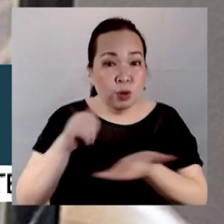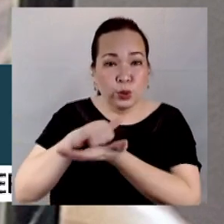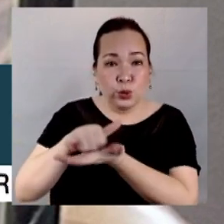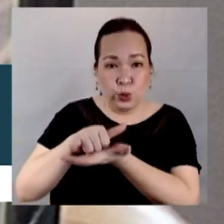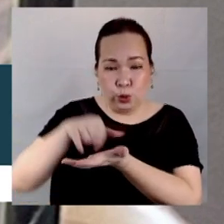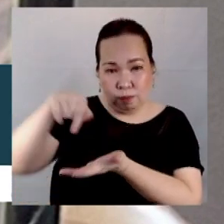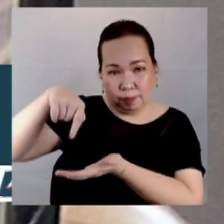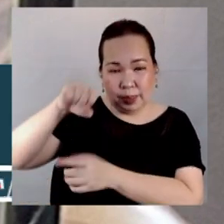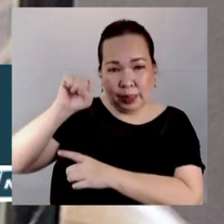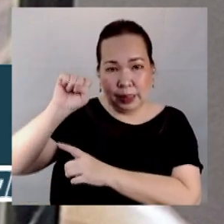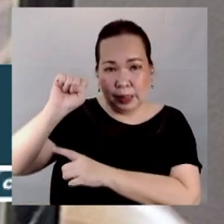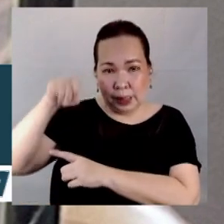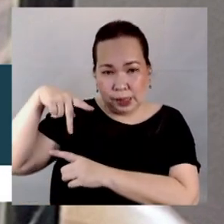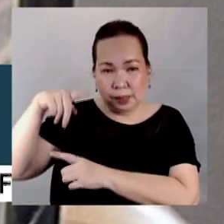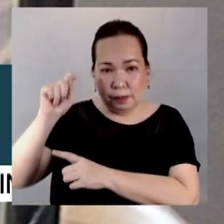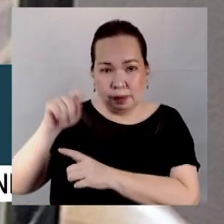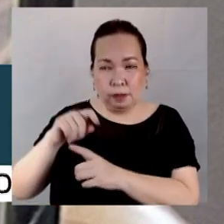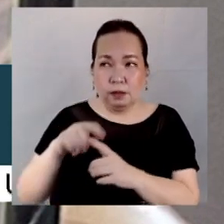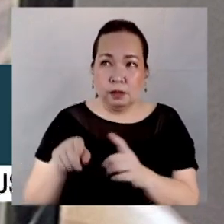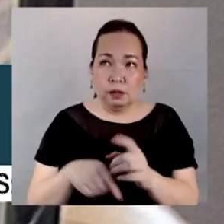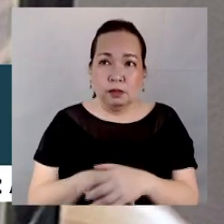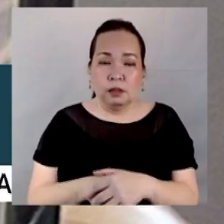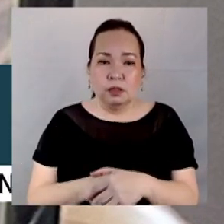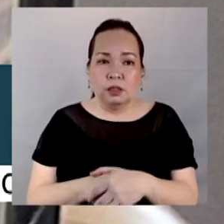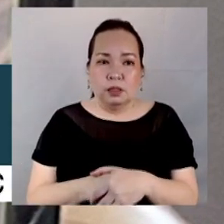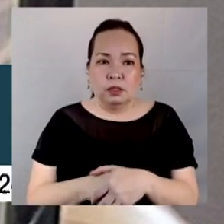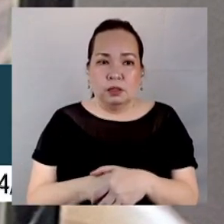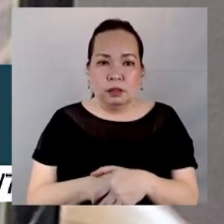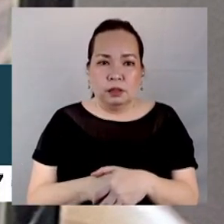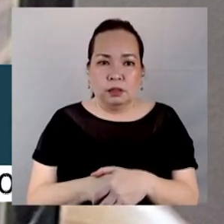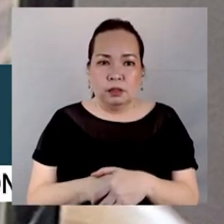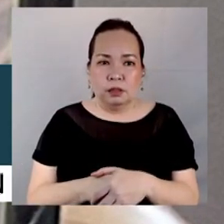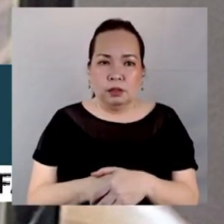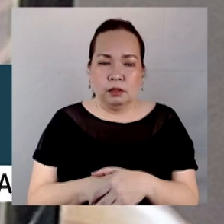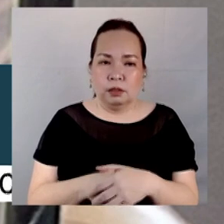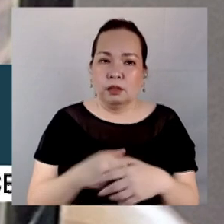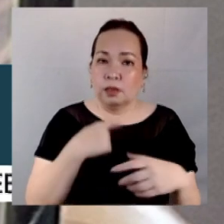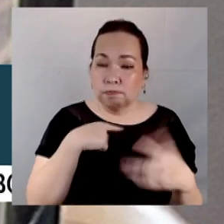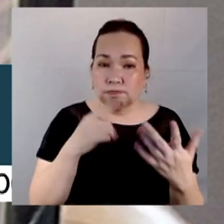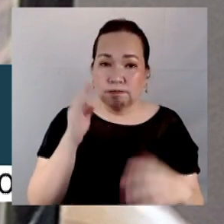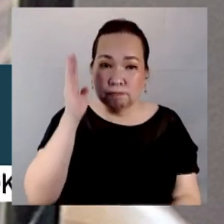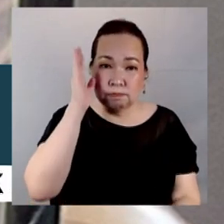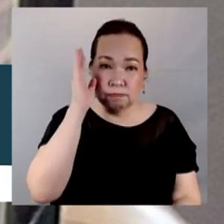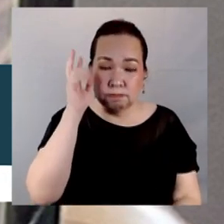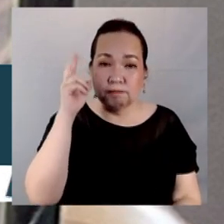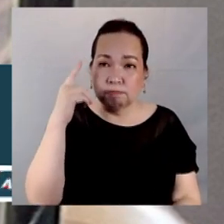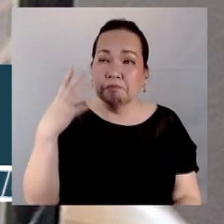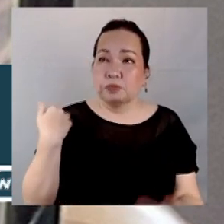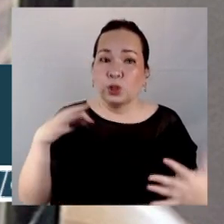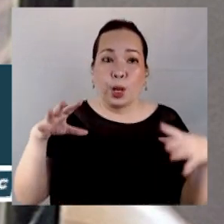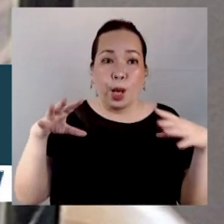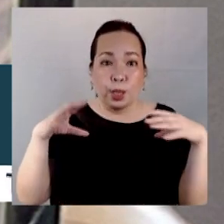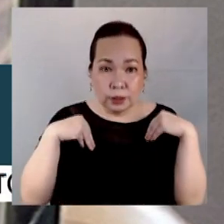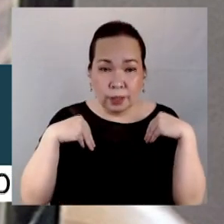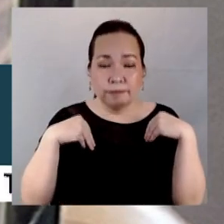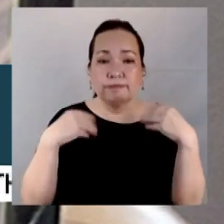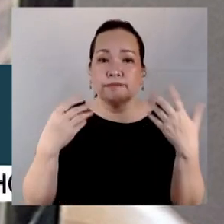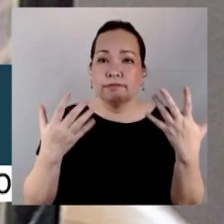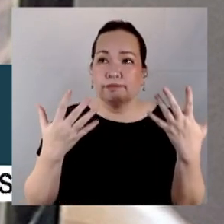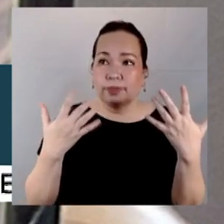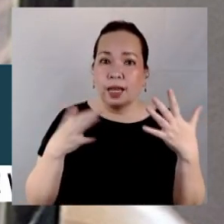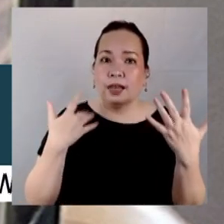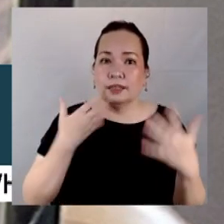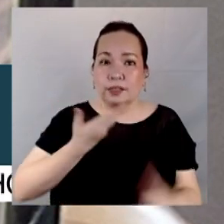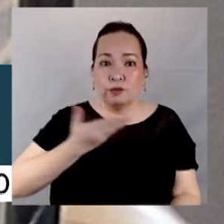camp, however, has yet to respond to queries if the Philippines' 17th president has already accepted the invitation to travel to the United States for the said